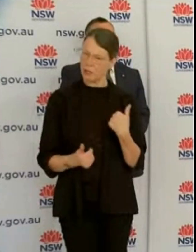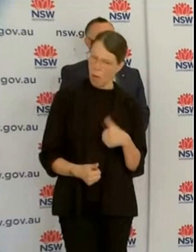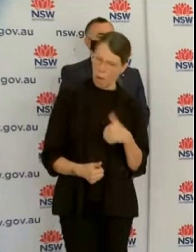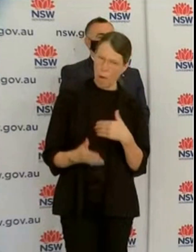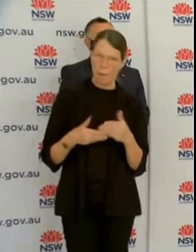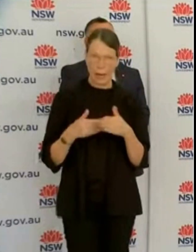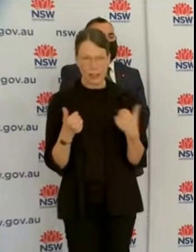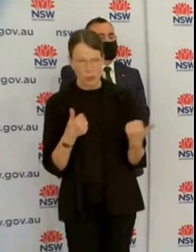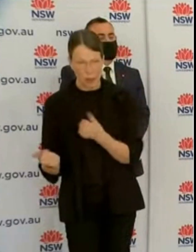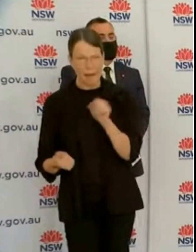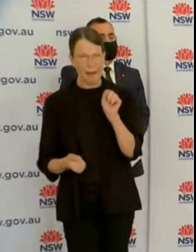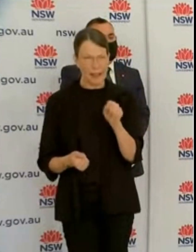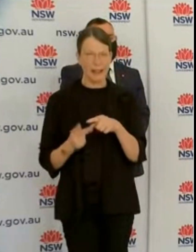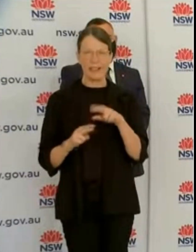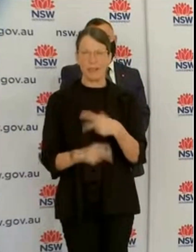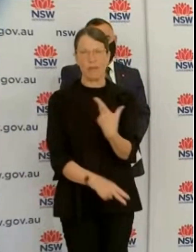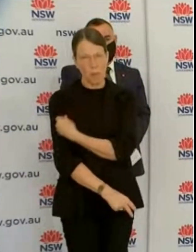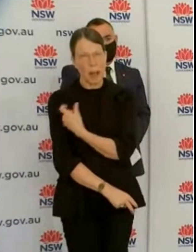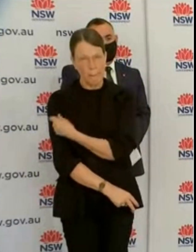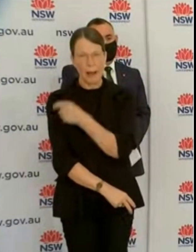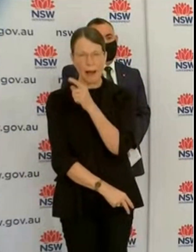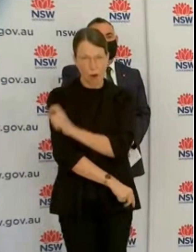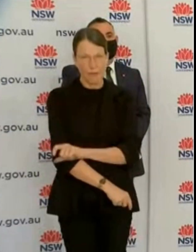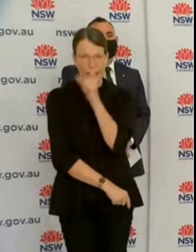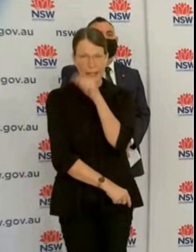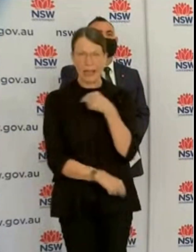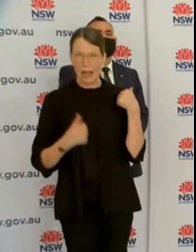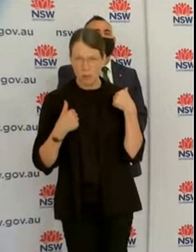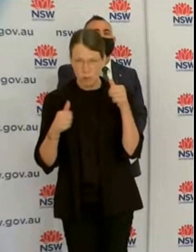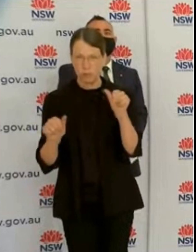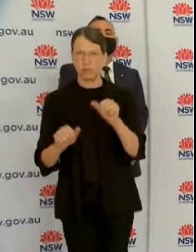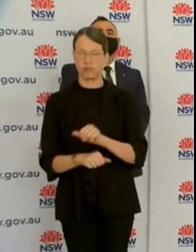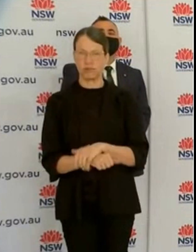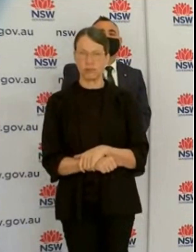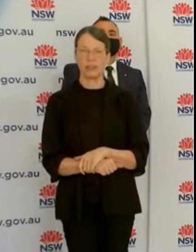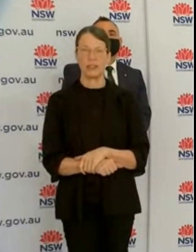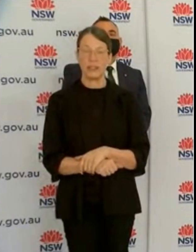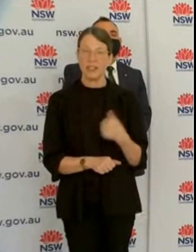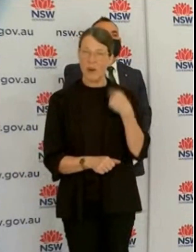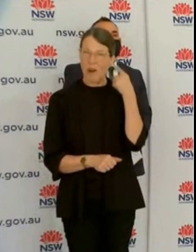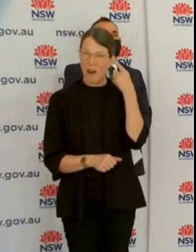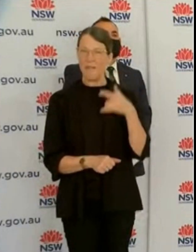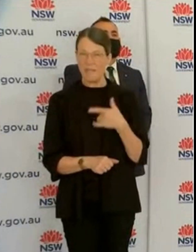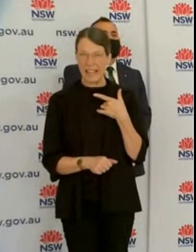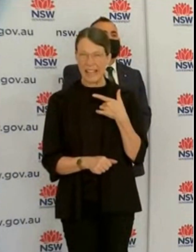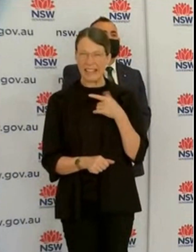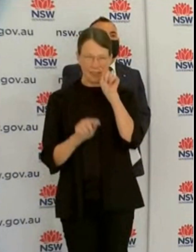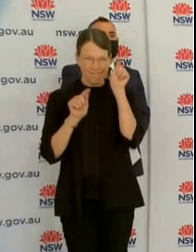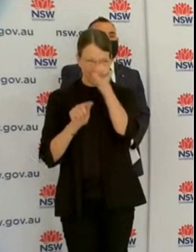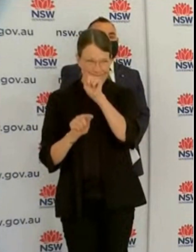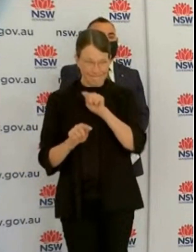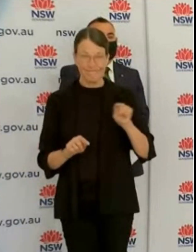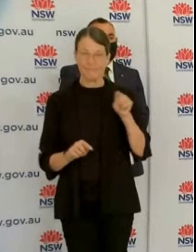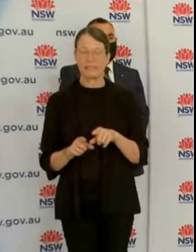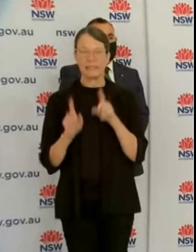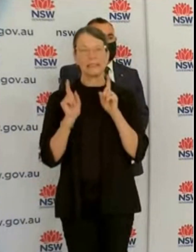own situation. And I'm confident that there's already been a shift in thinking. I've really felt that. There's already been a shift in the